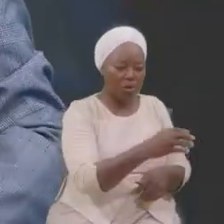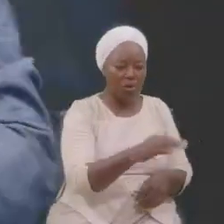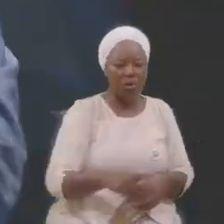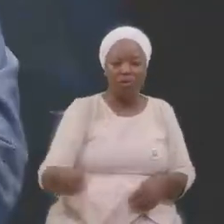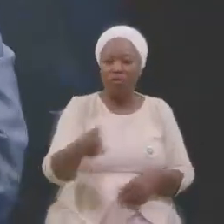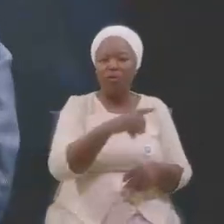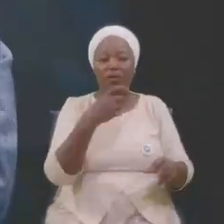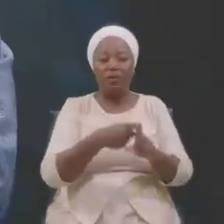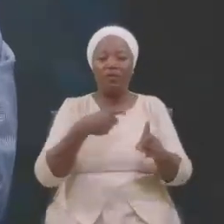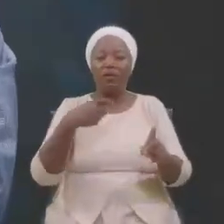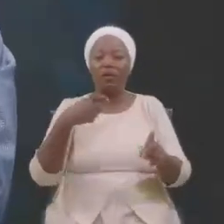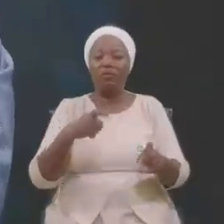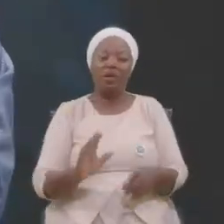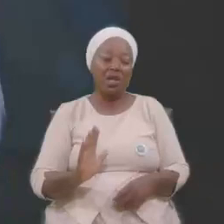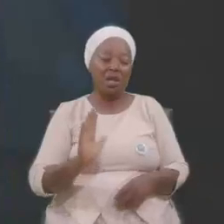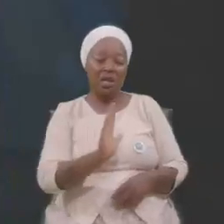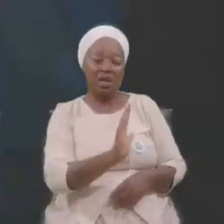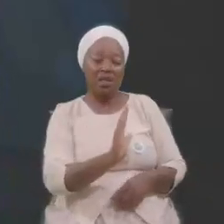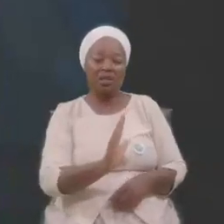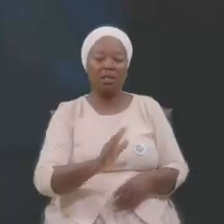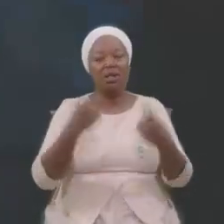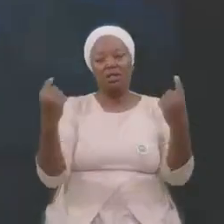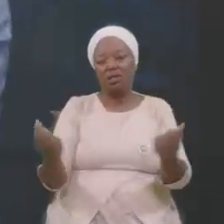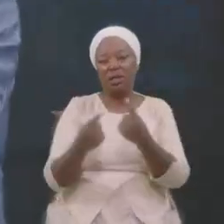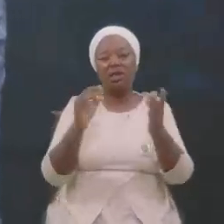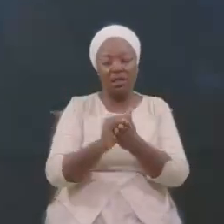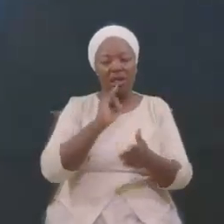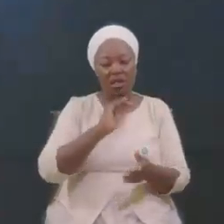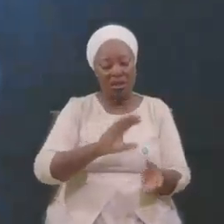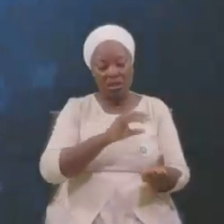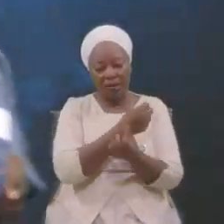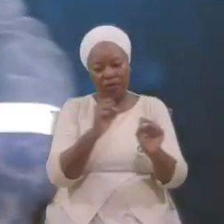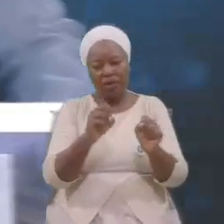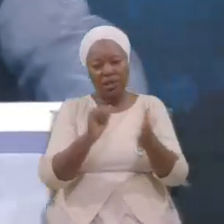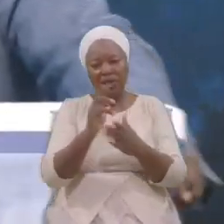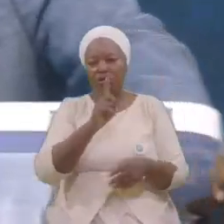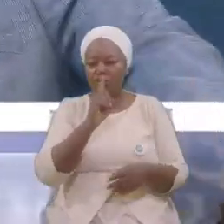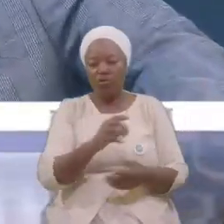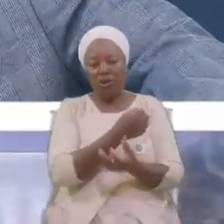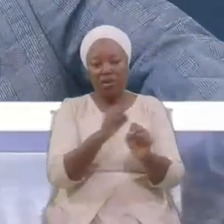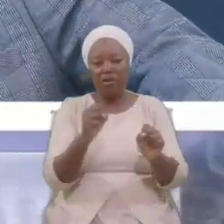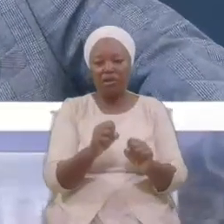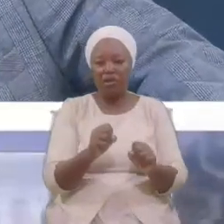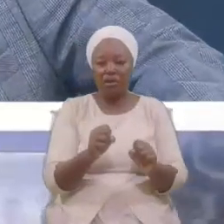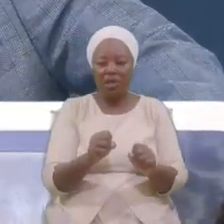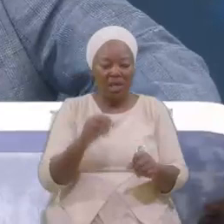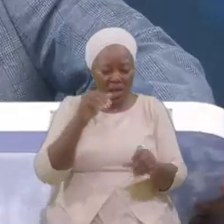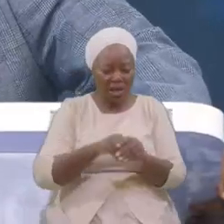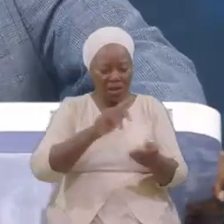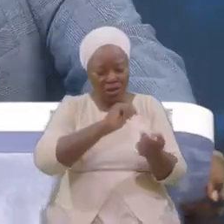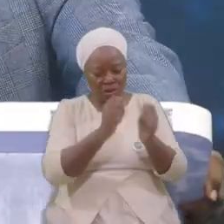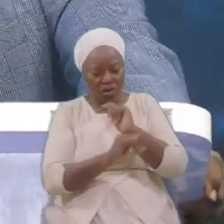from his iniquities. That's conversion. That genuine salvation. In turning